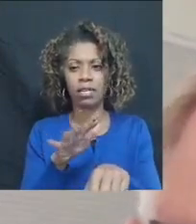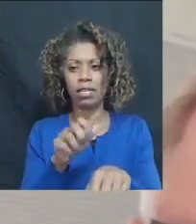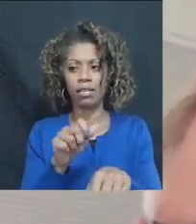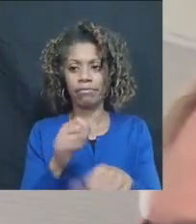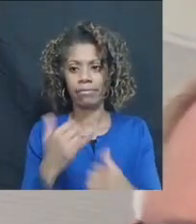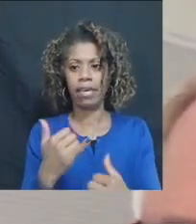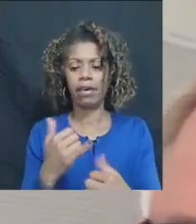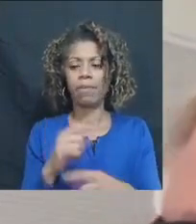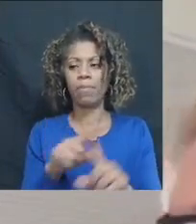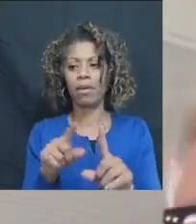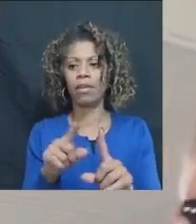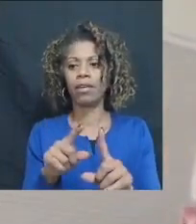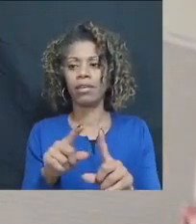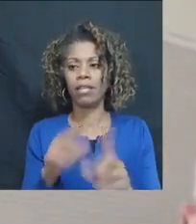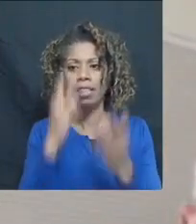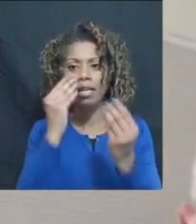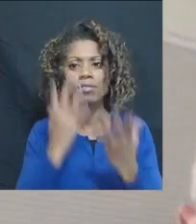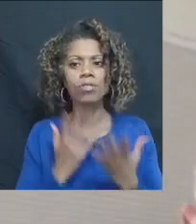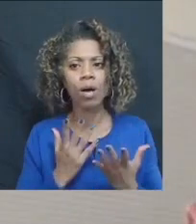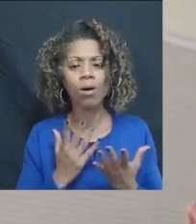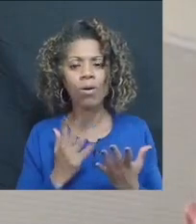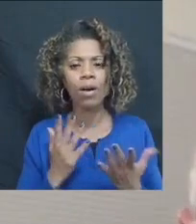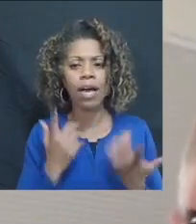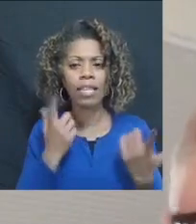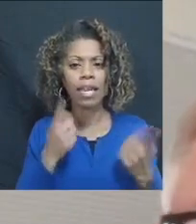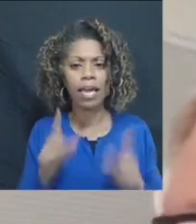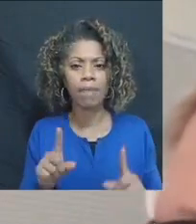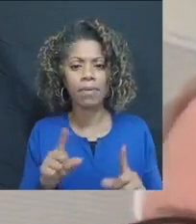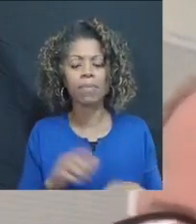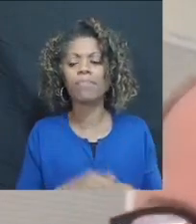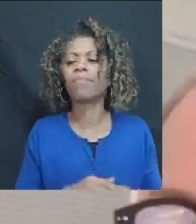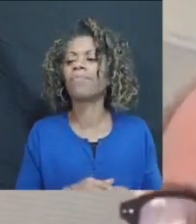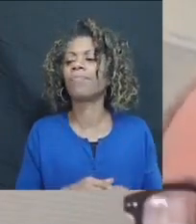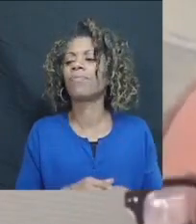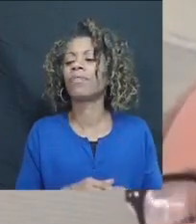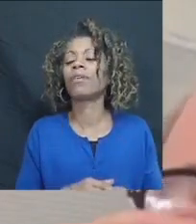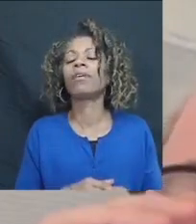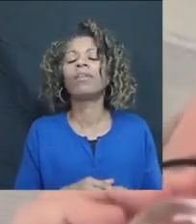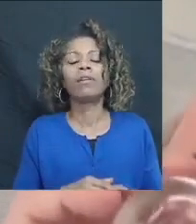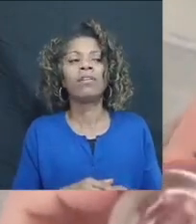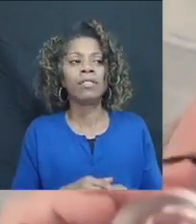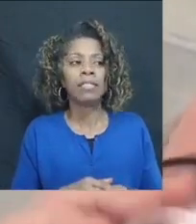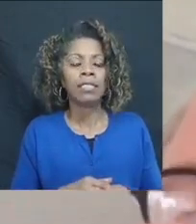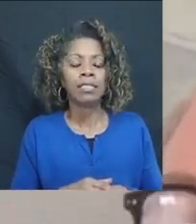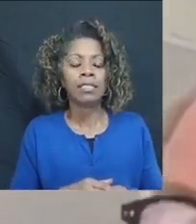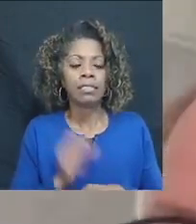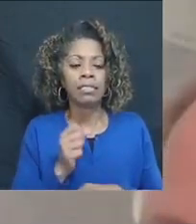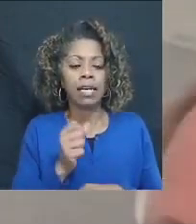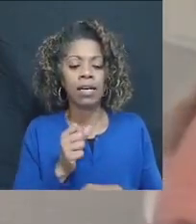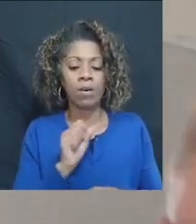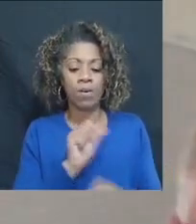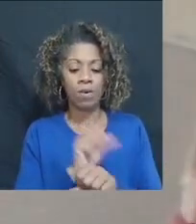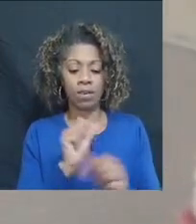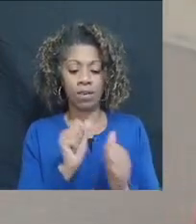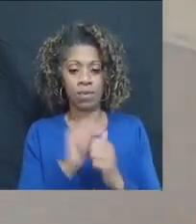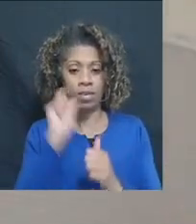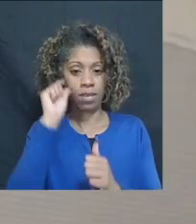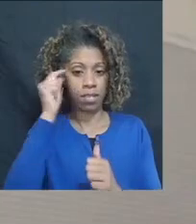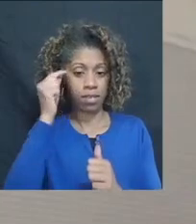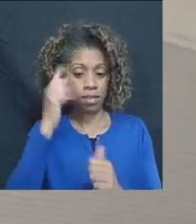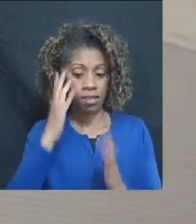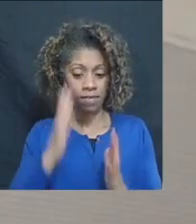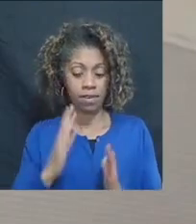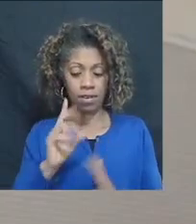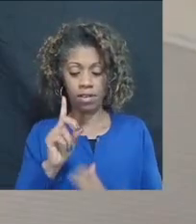Yeah, working with Governor Daniels was fantastic. It was really one of the highlights of my career to be tapped